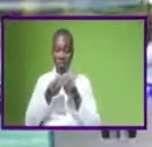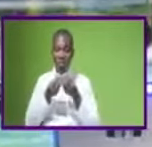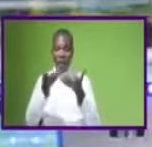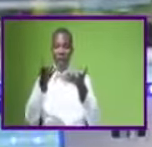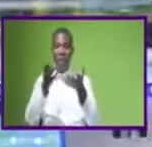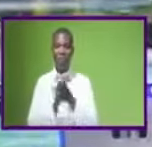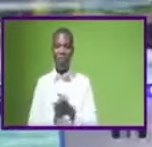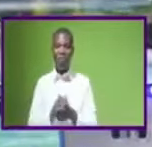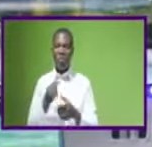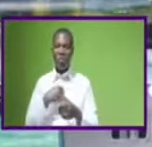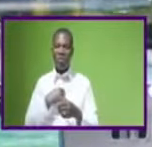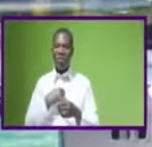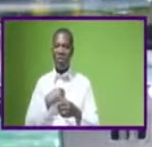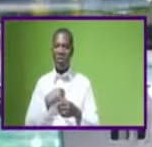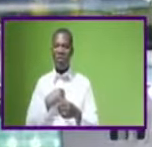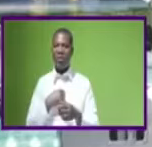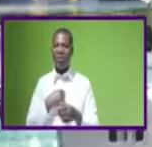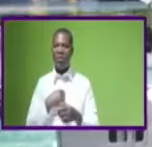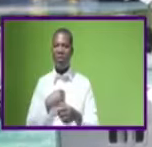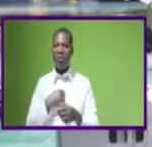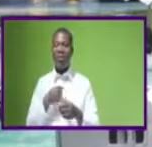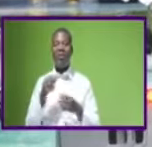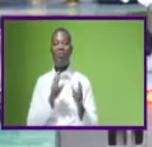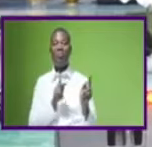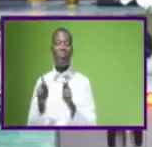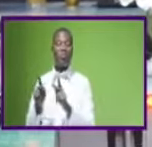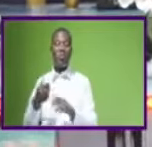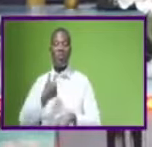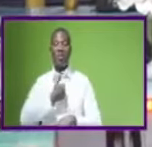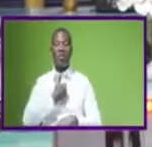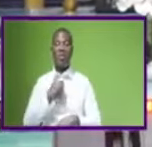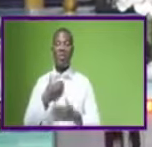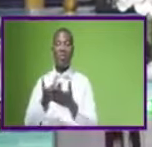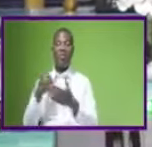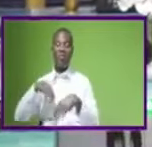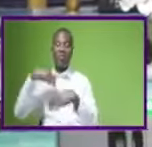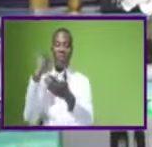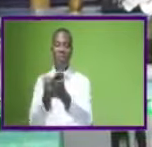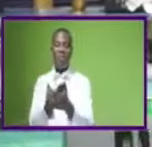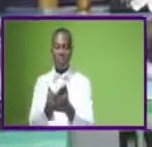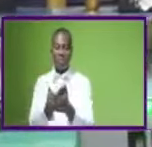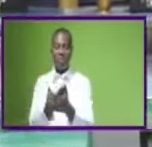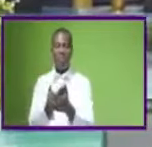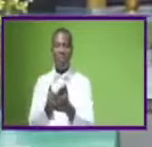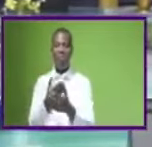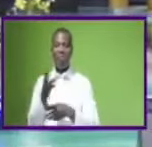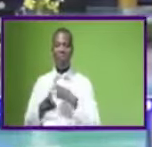me boa me ho. Yes, and sana meba. Yes,